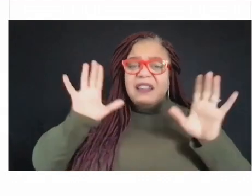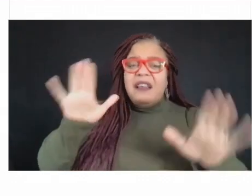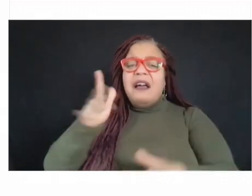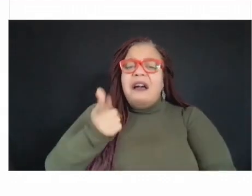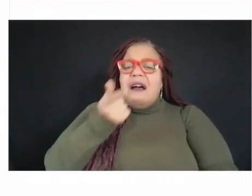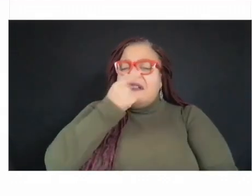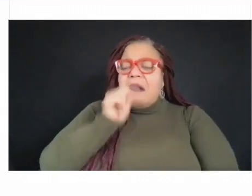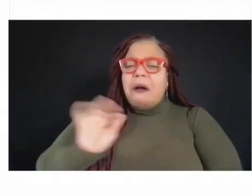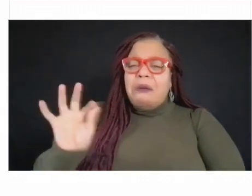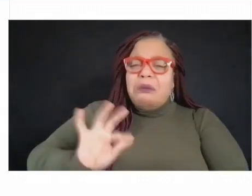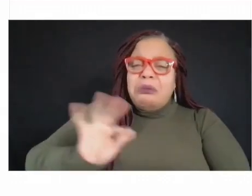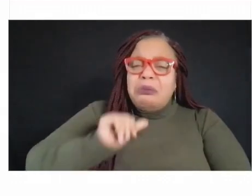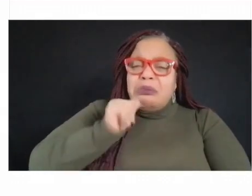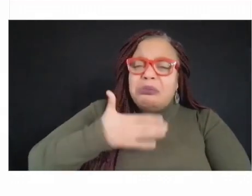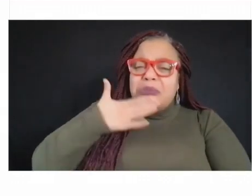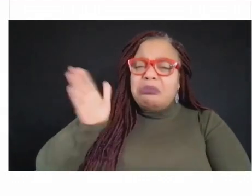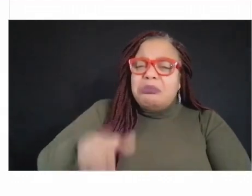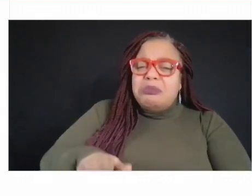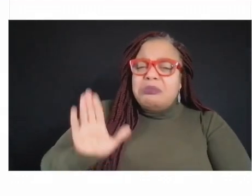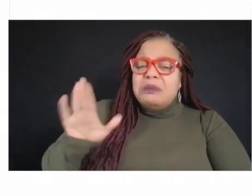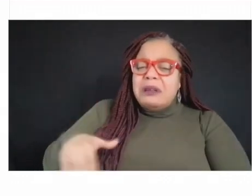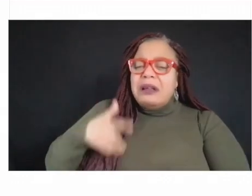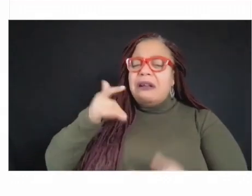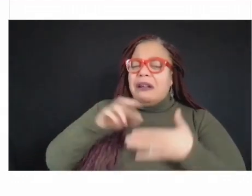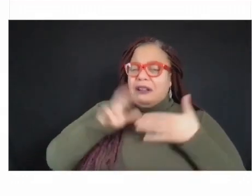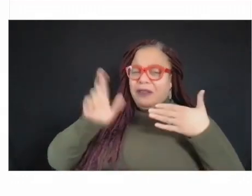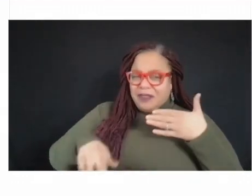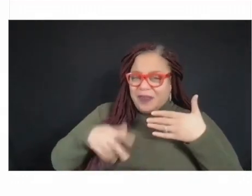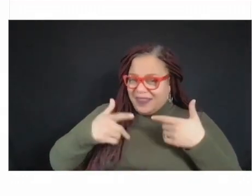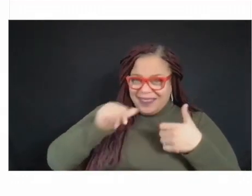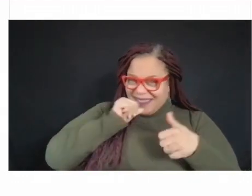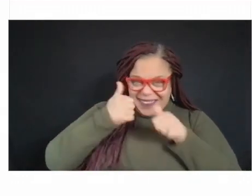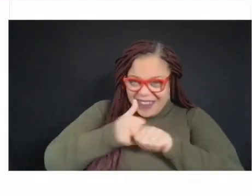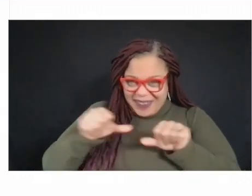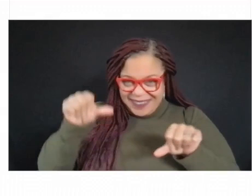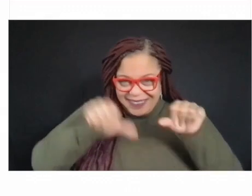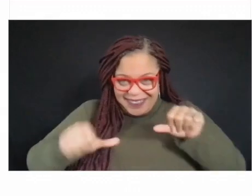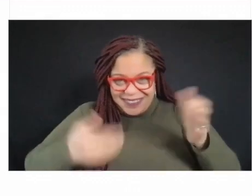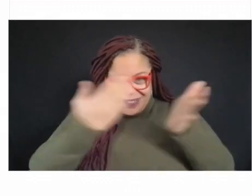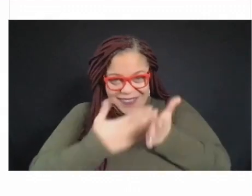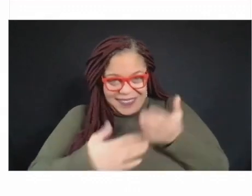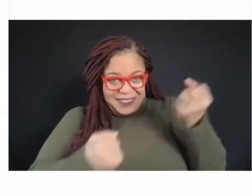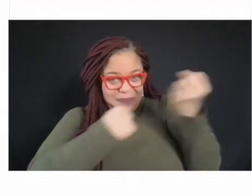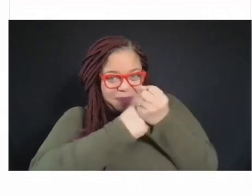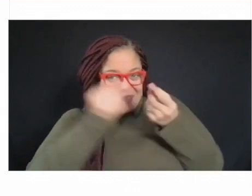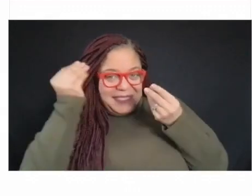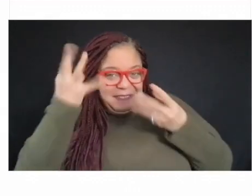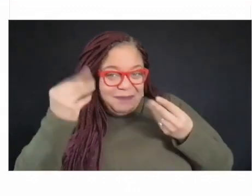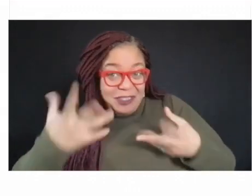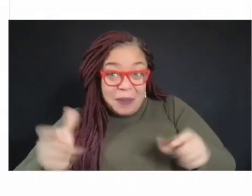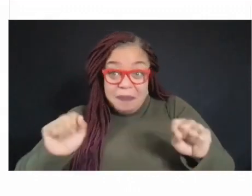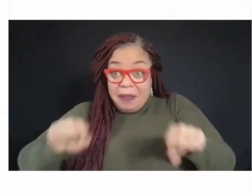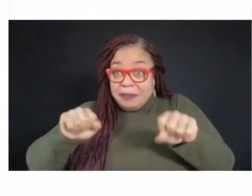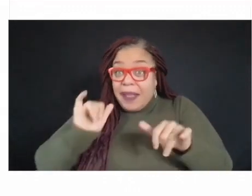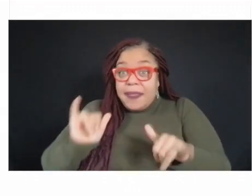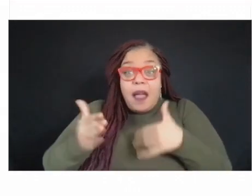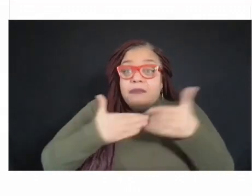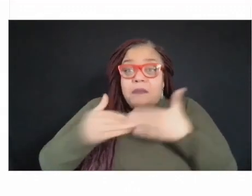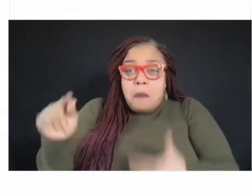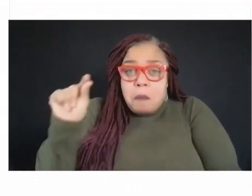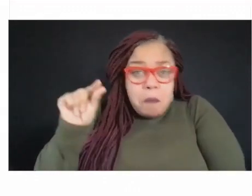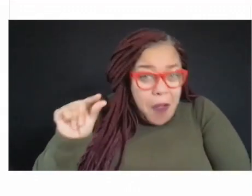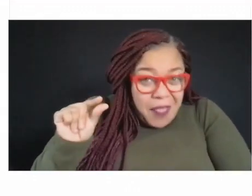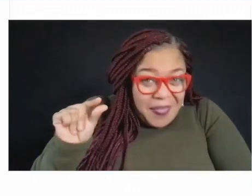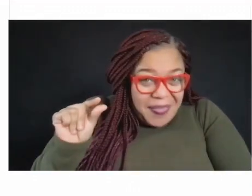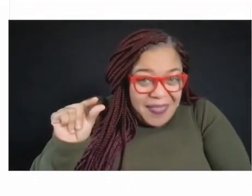is scientifically supported, that there is a possibility, even however small, that they may end up in that worst case scenario